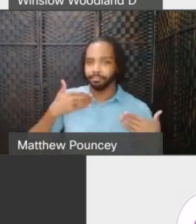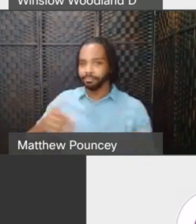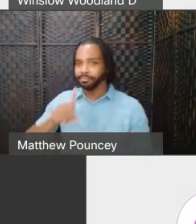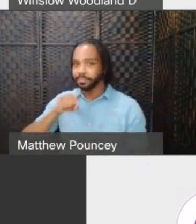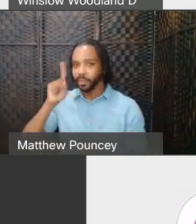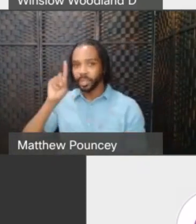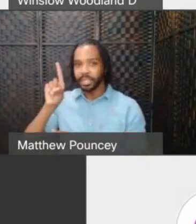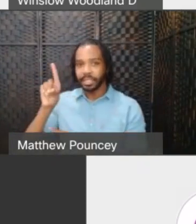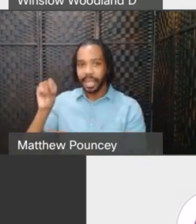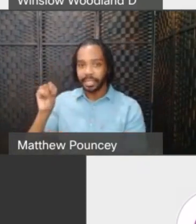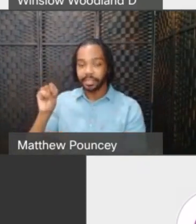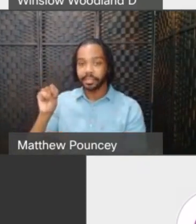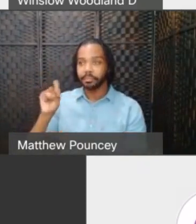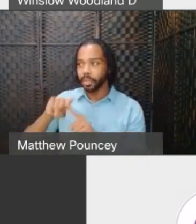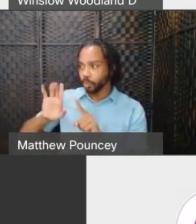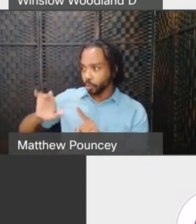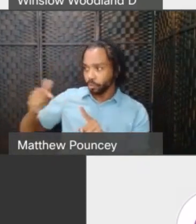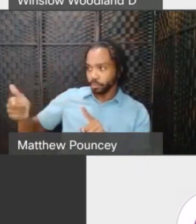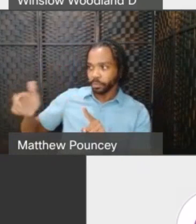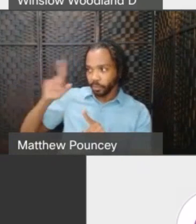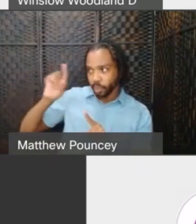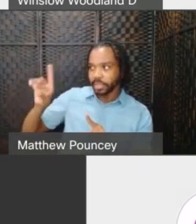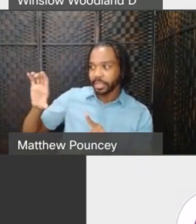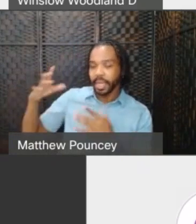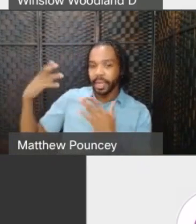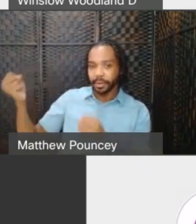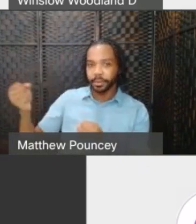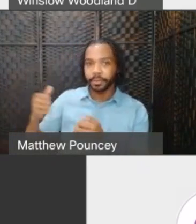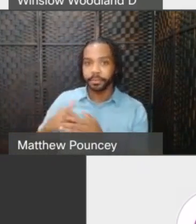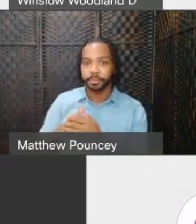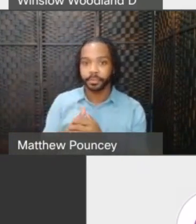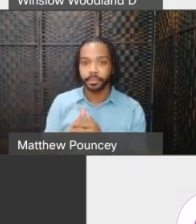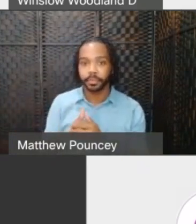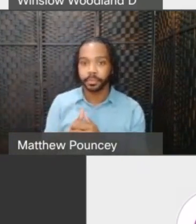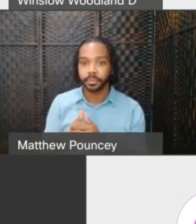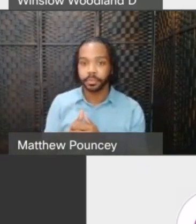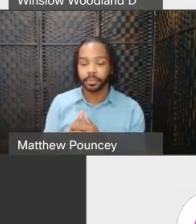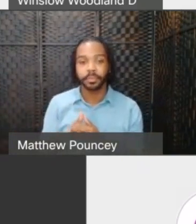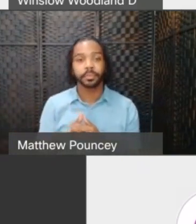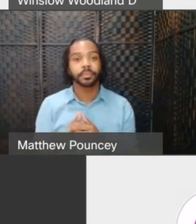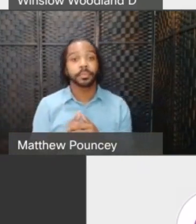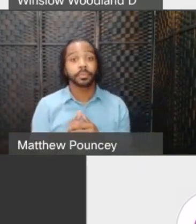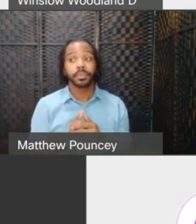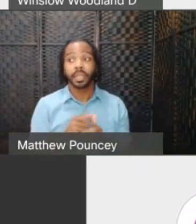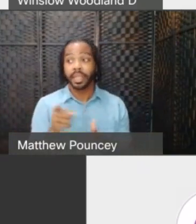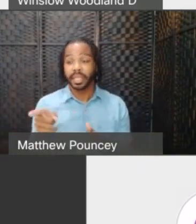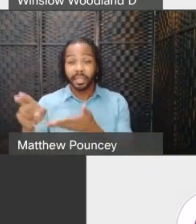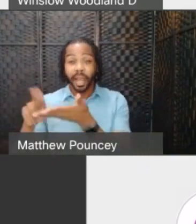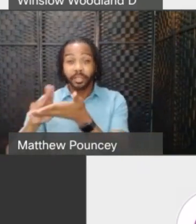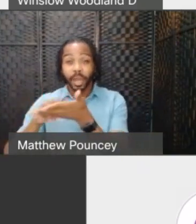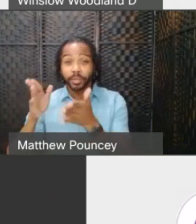anything DC Health will be doing to verify their vaccination status? And are these contract